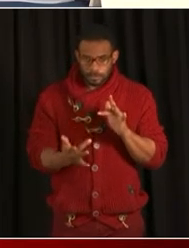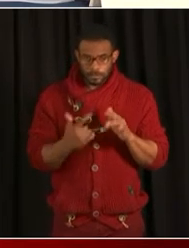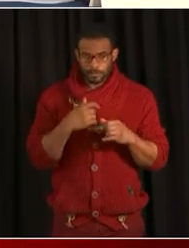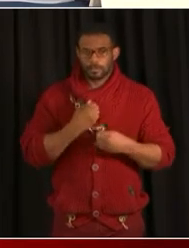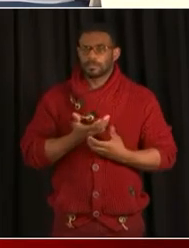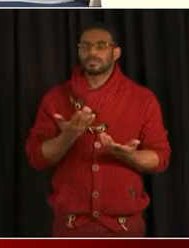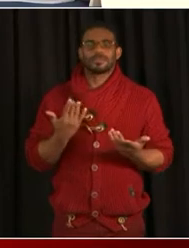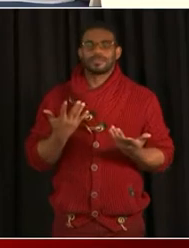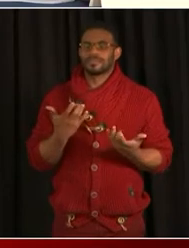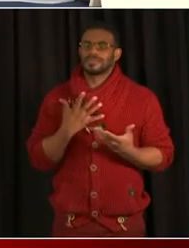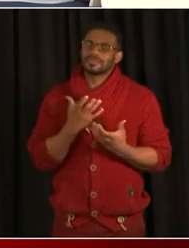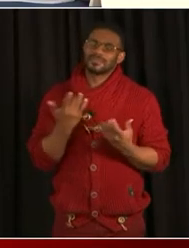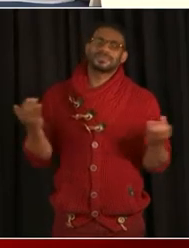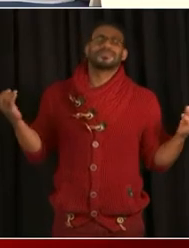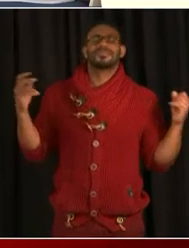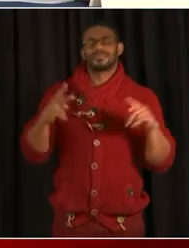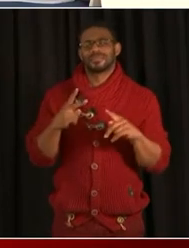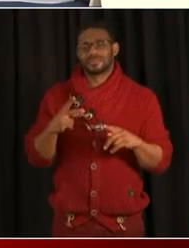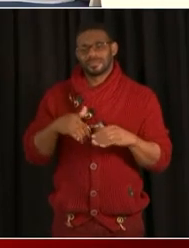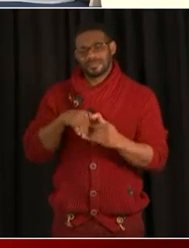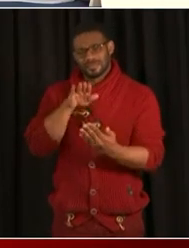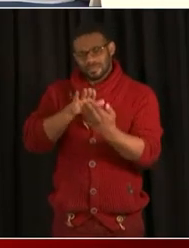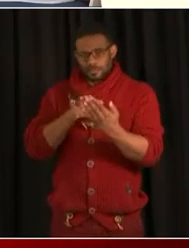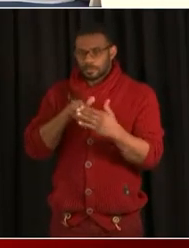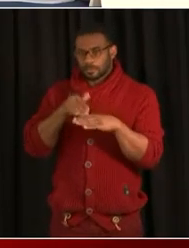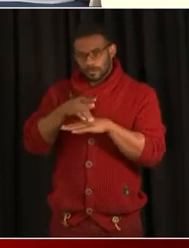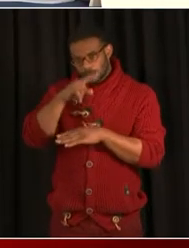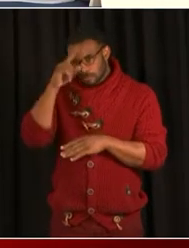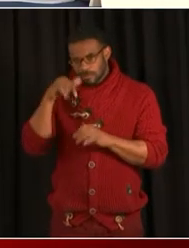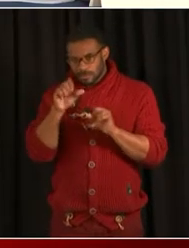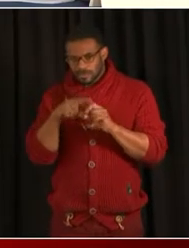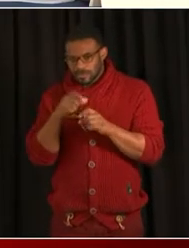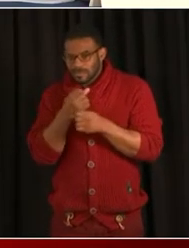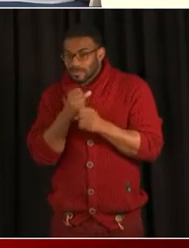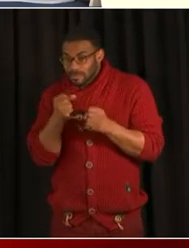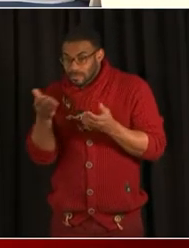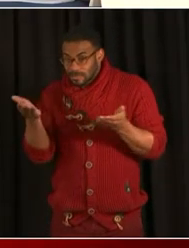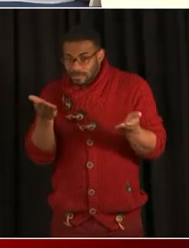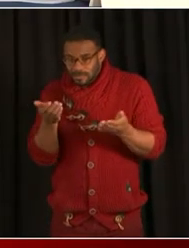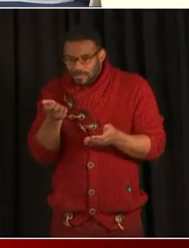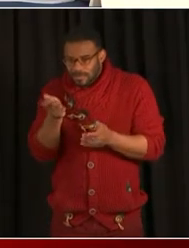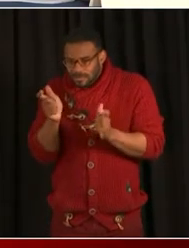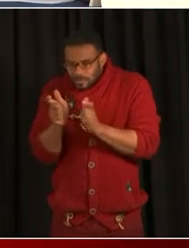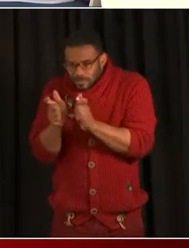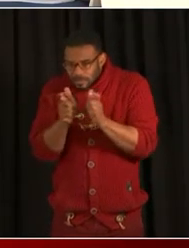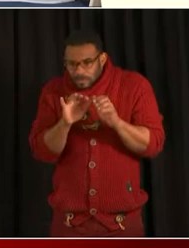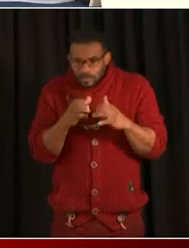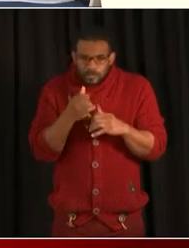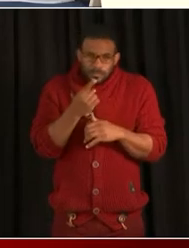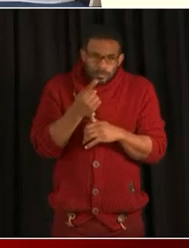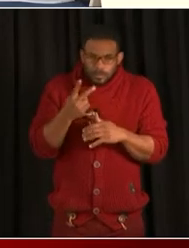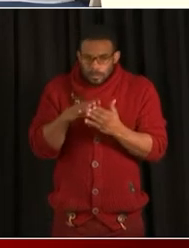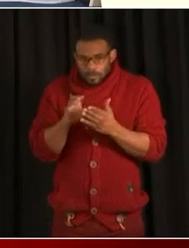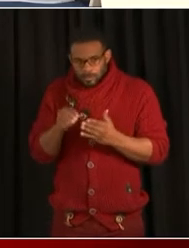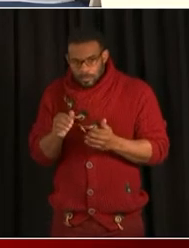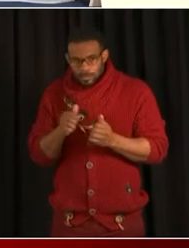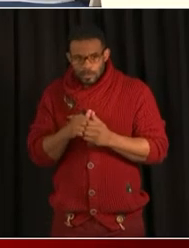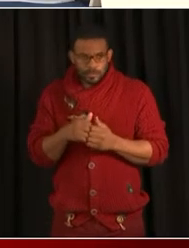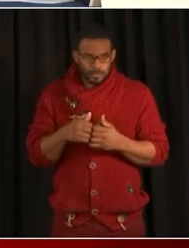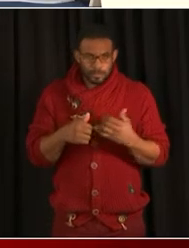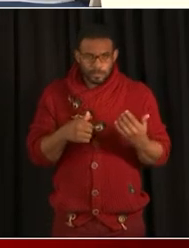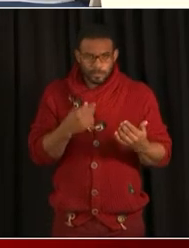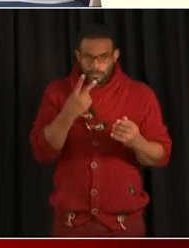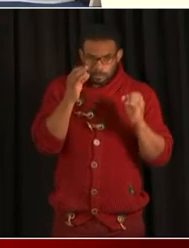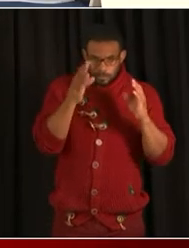they expressed the desire to come back. Over the summer, we were able to safely bring back very small groups, 1 or 2 students with